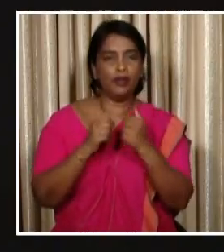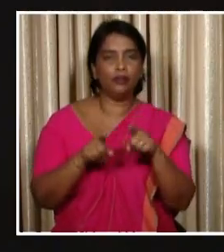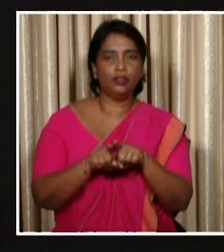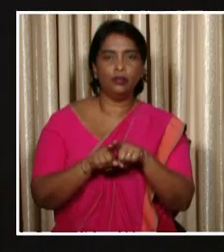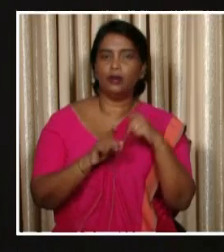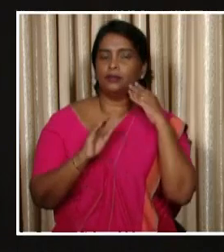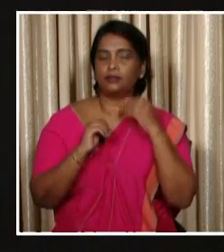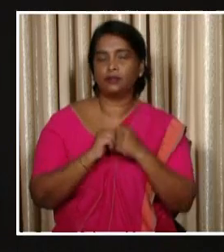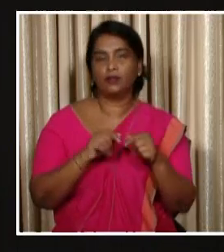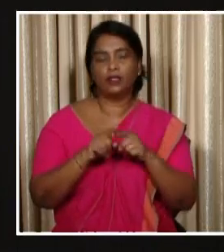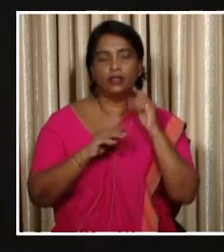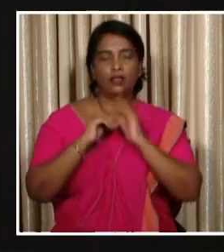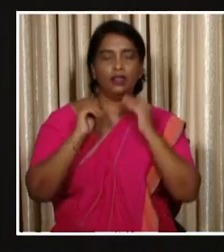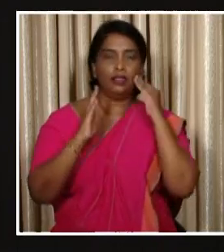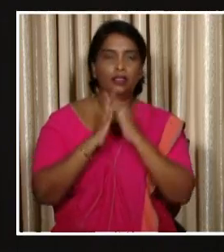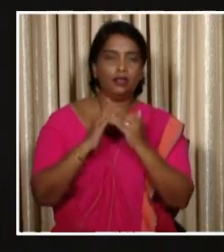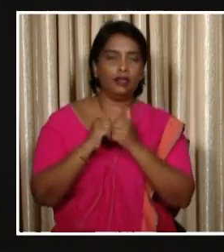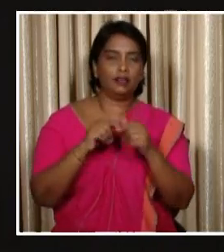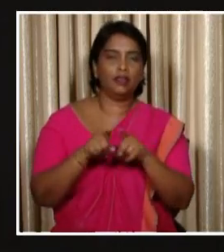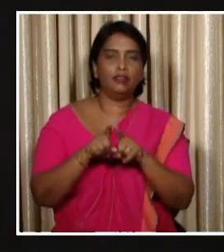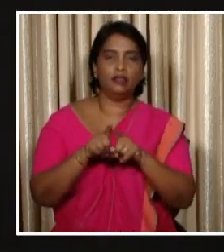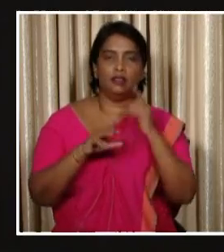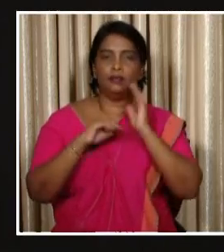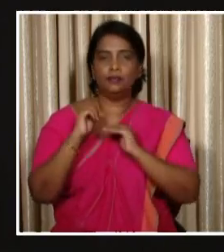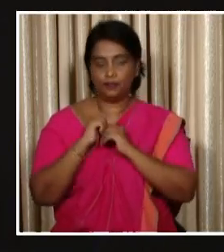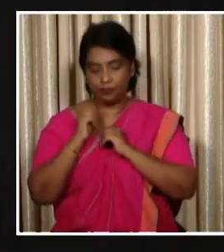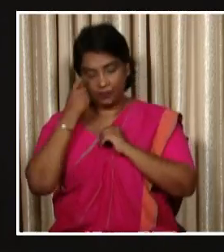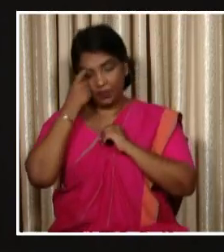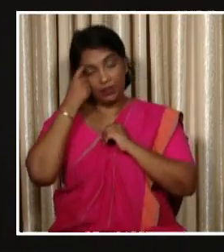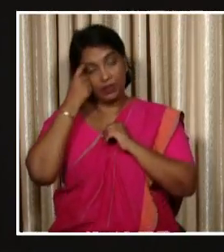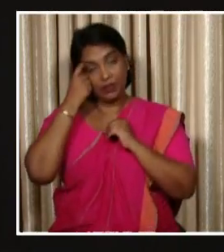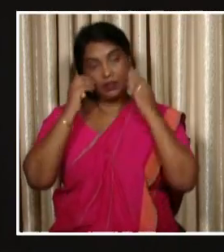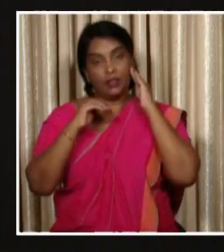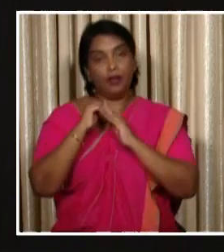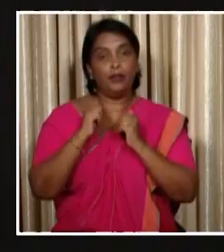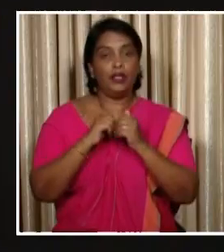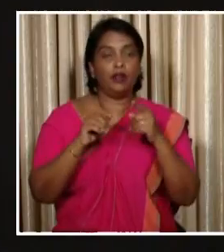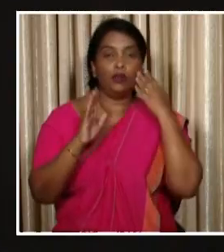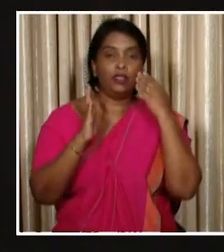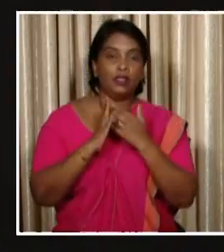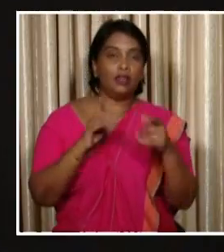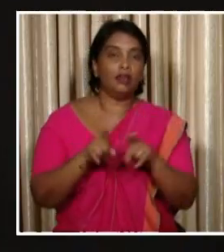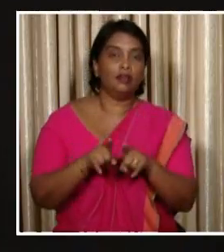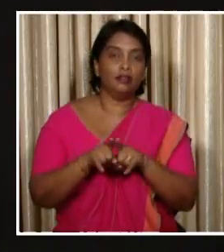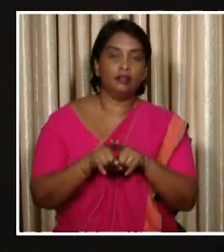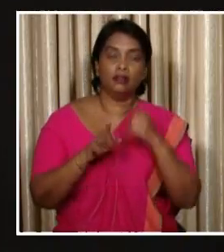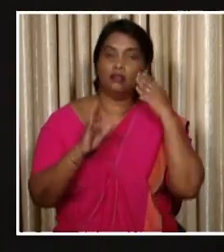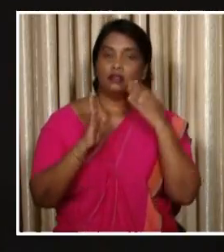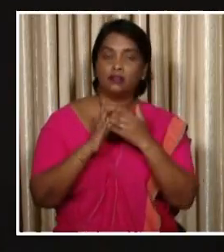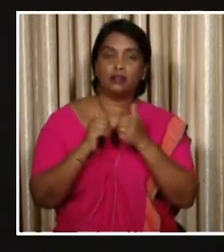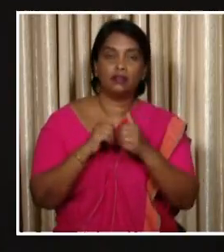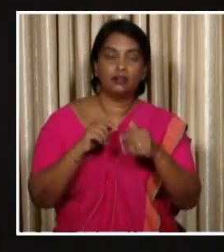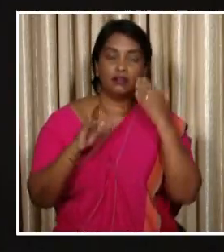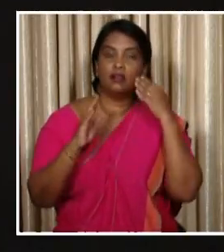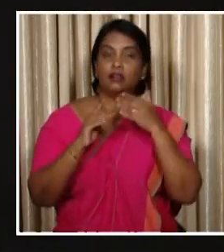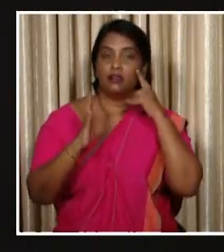their areas. So it is in consultation that we conduct our processes. It is with the transparency that we